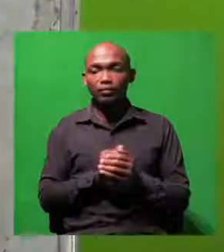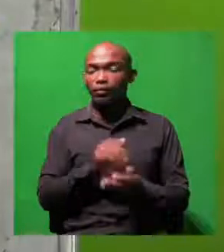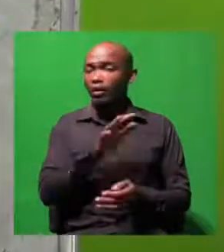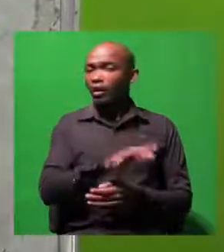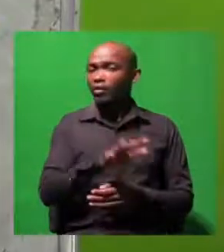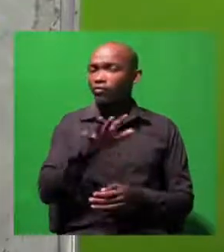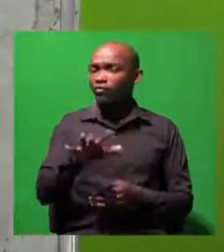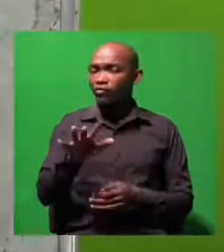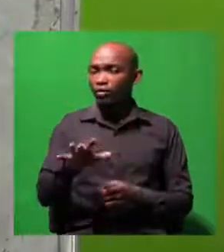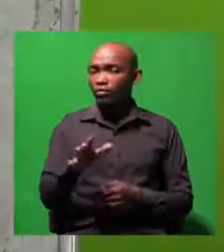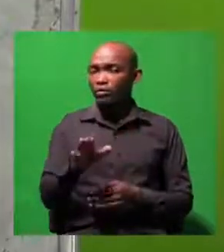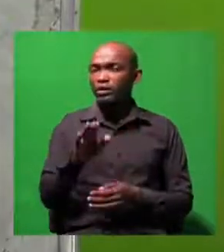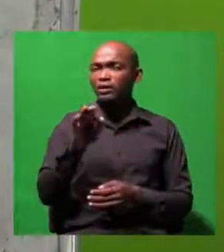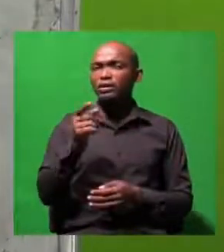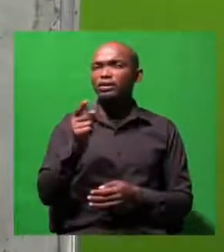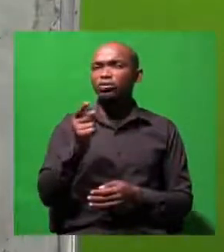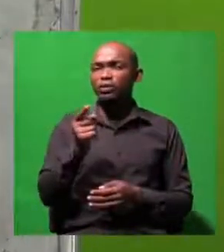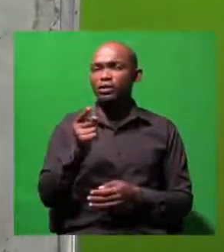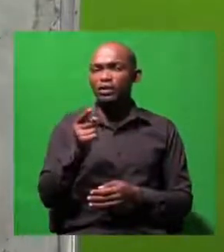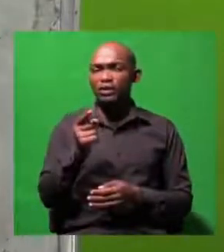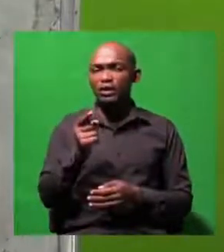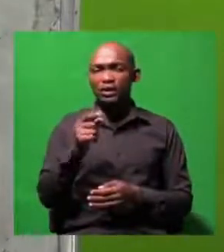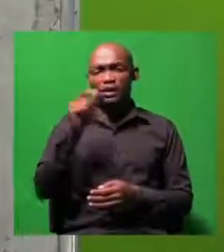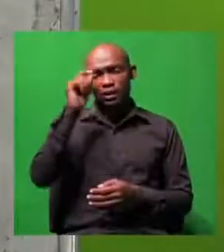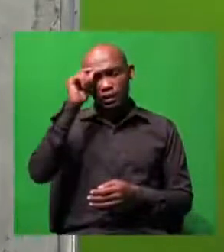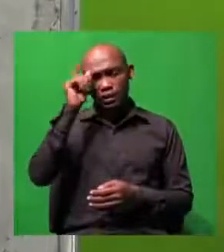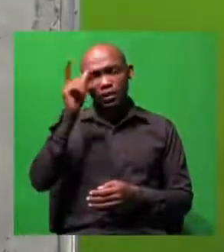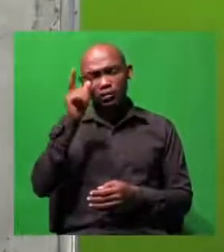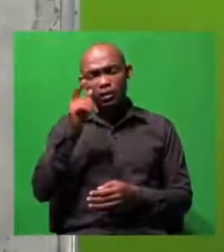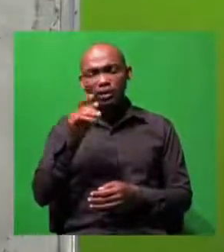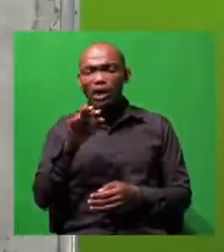The environment is what